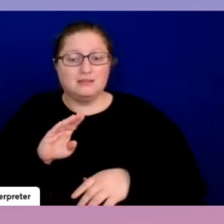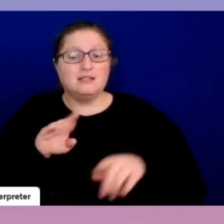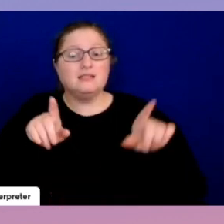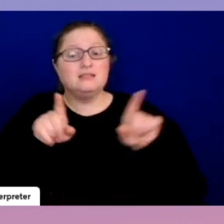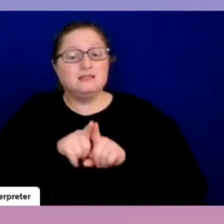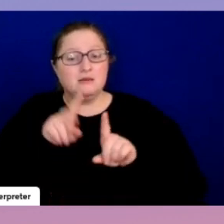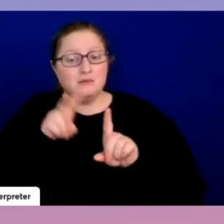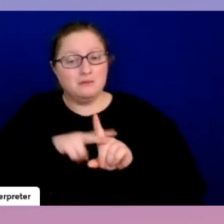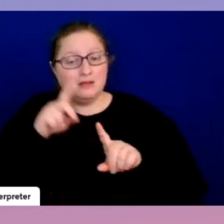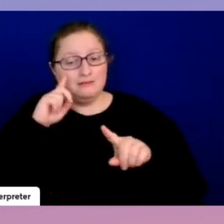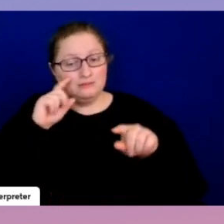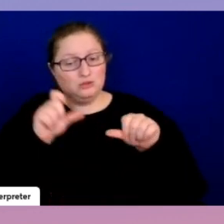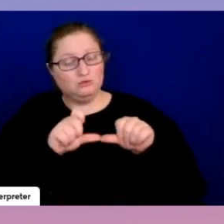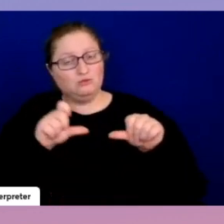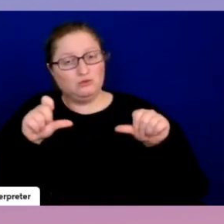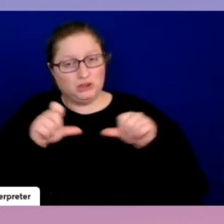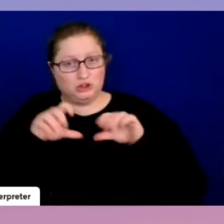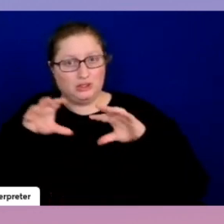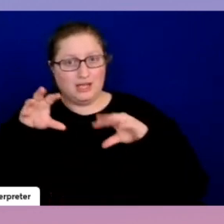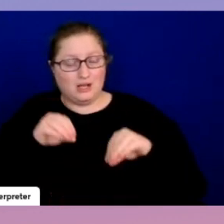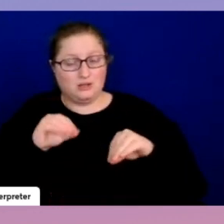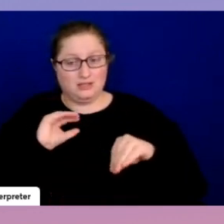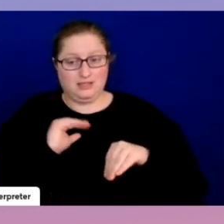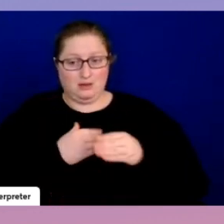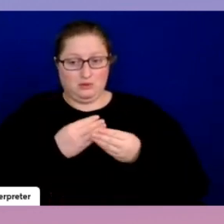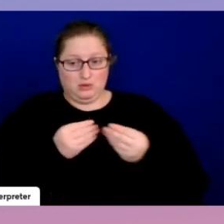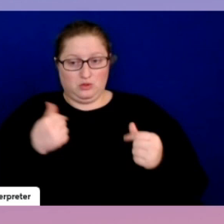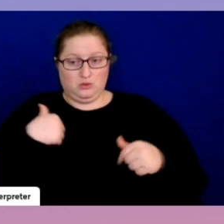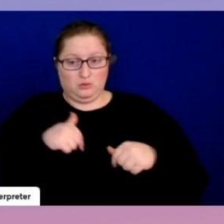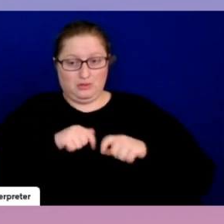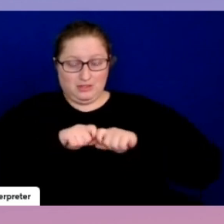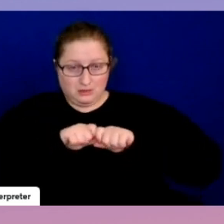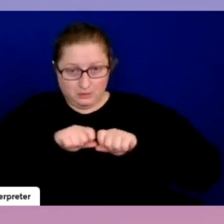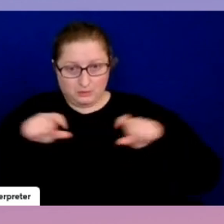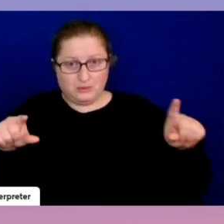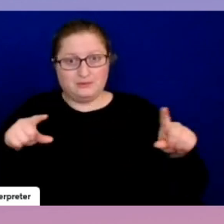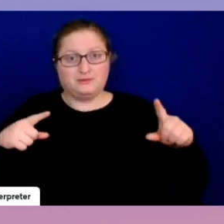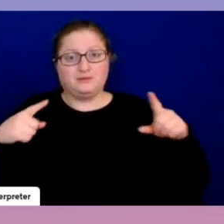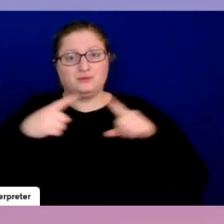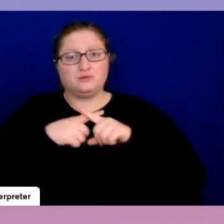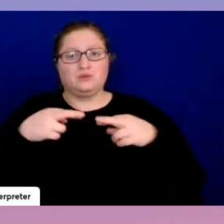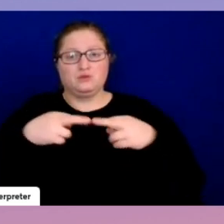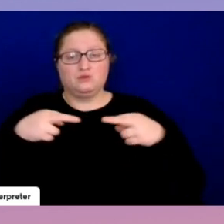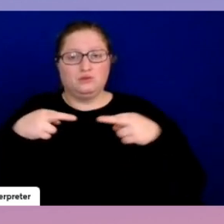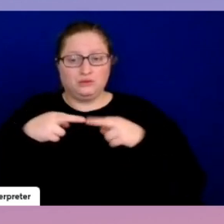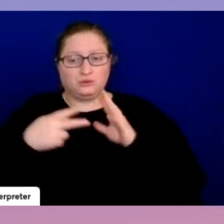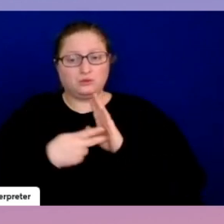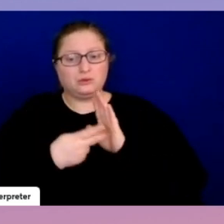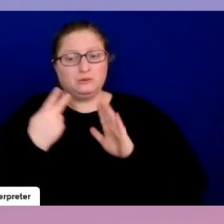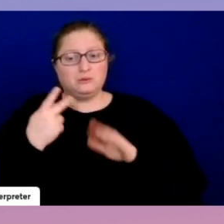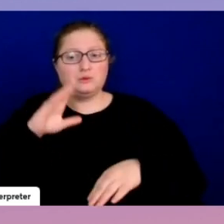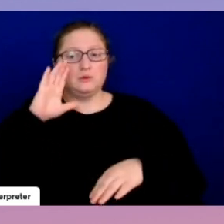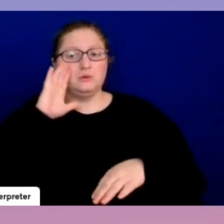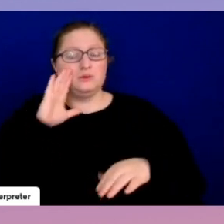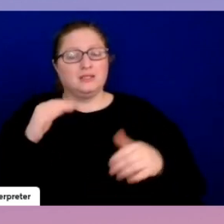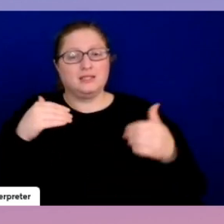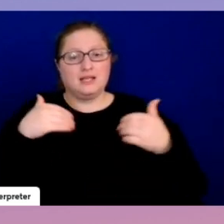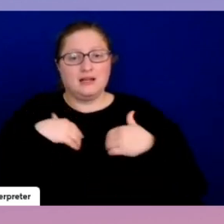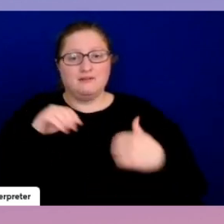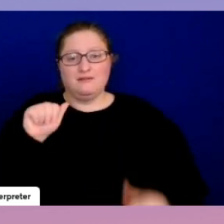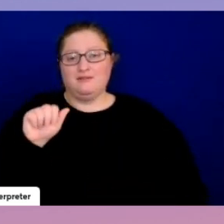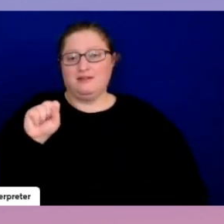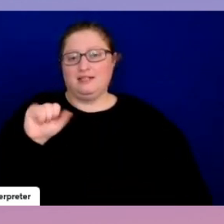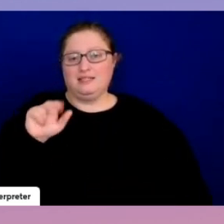outage. In our solution, even though we deployed a cross-region read replica, which would have asynchronous replication